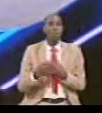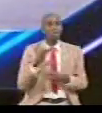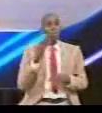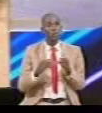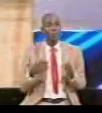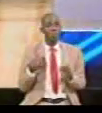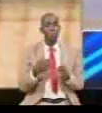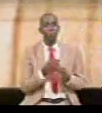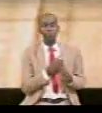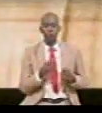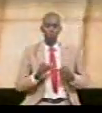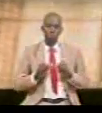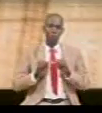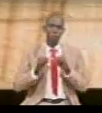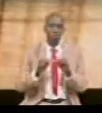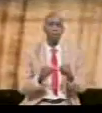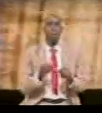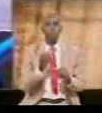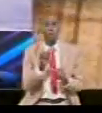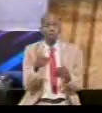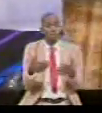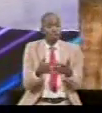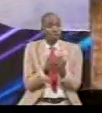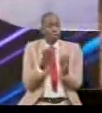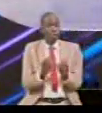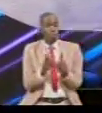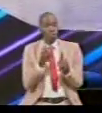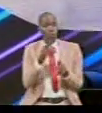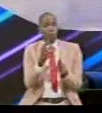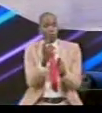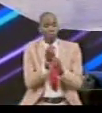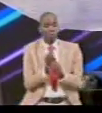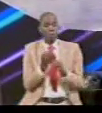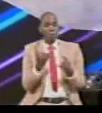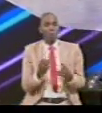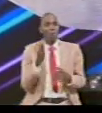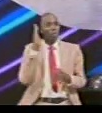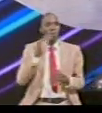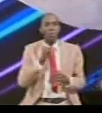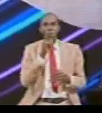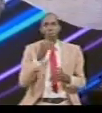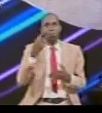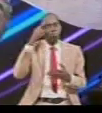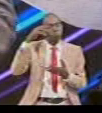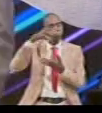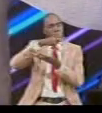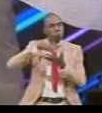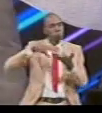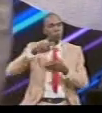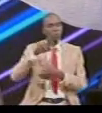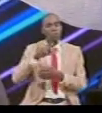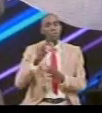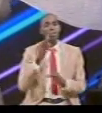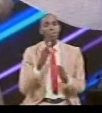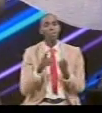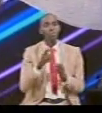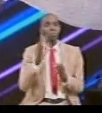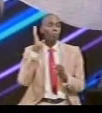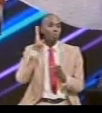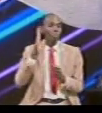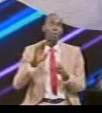new opportunity you have will not intoxicate you if you're going to get to